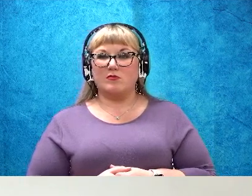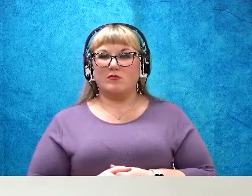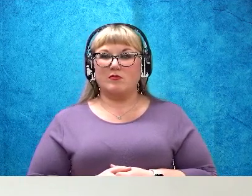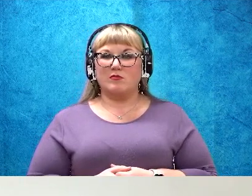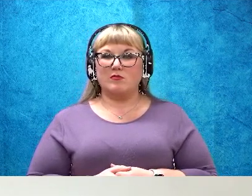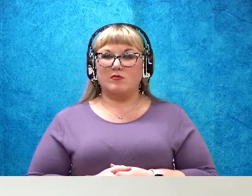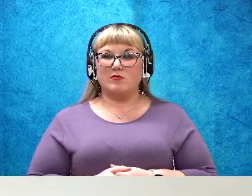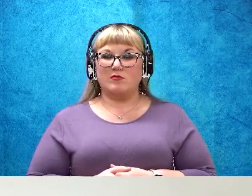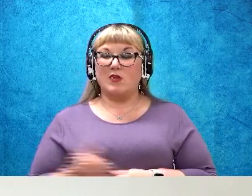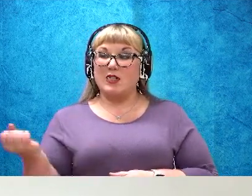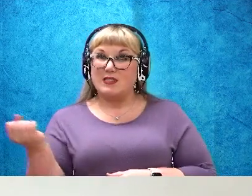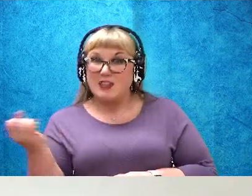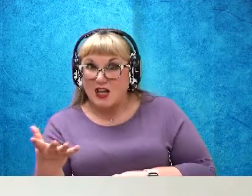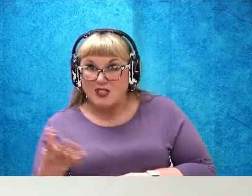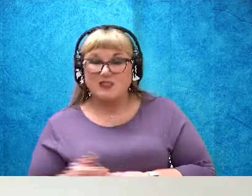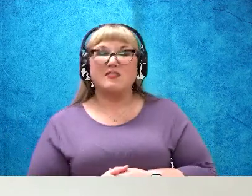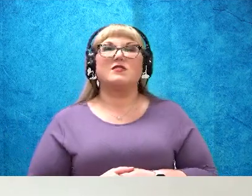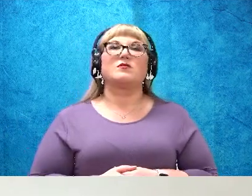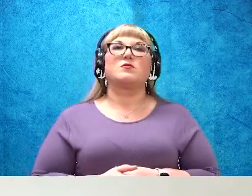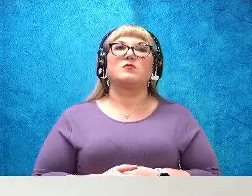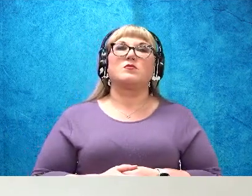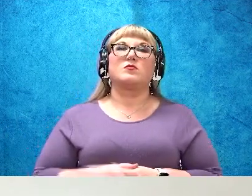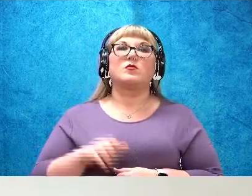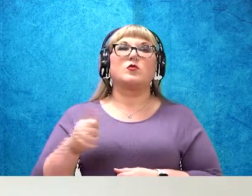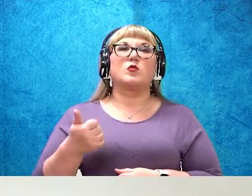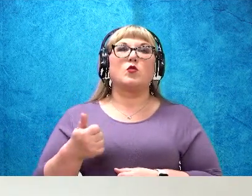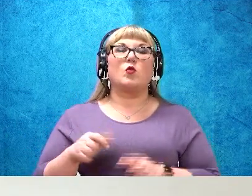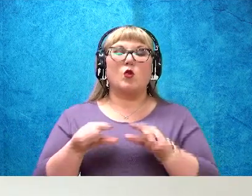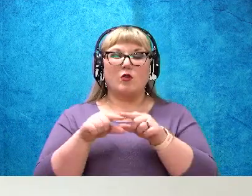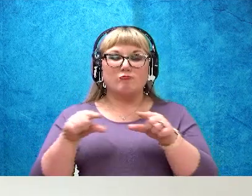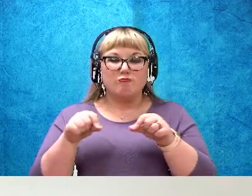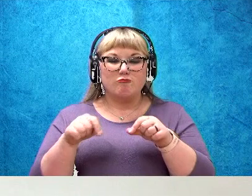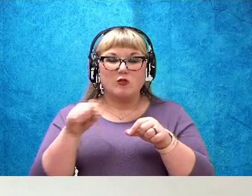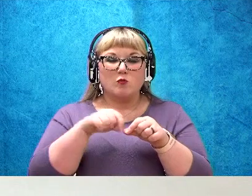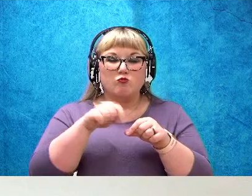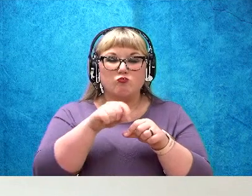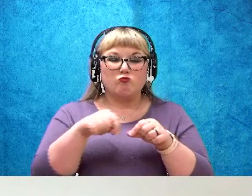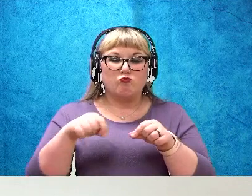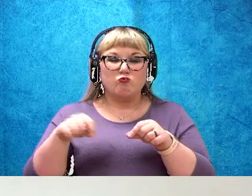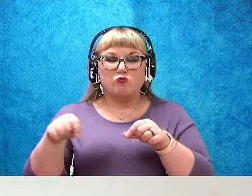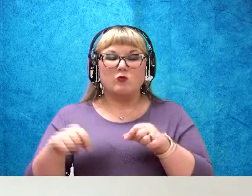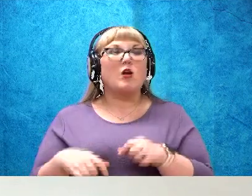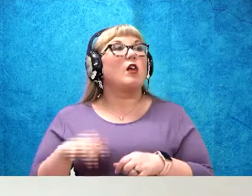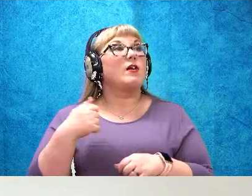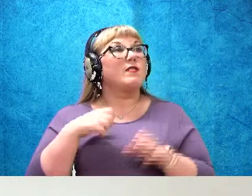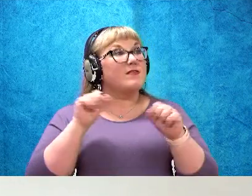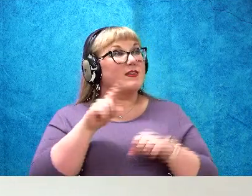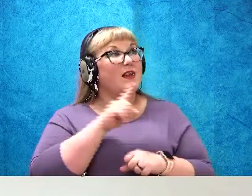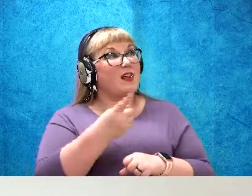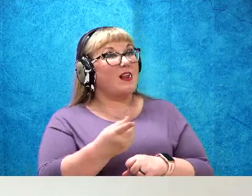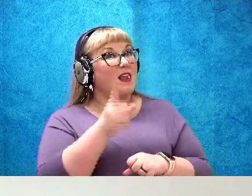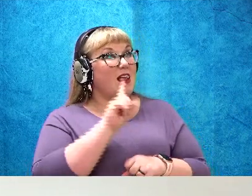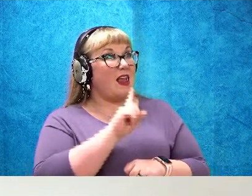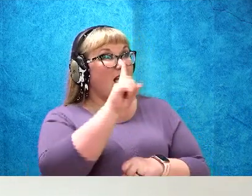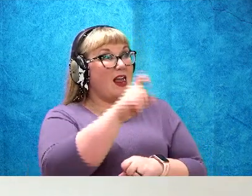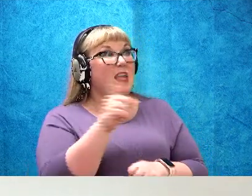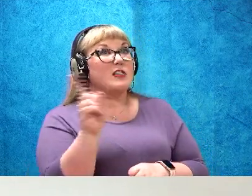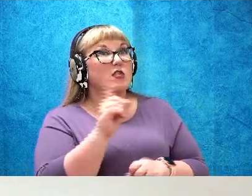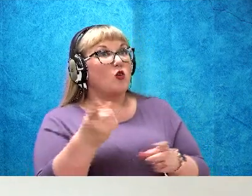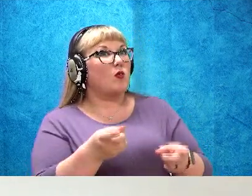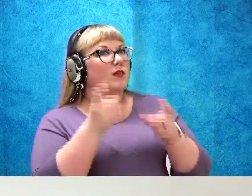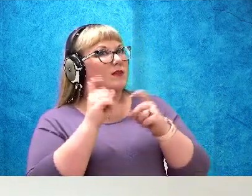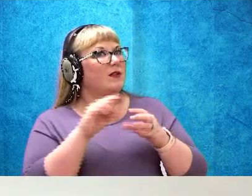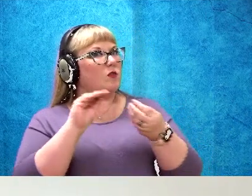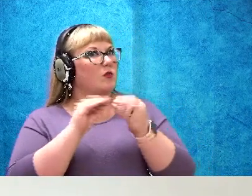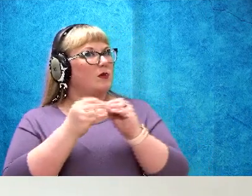a dice, or a domino. You could always ask somebody to give you a number